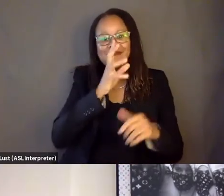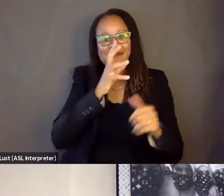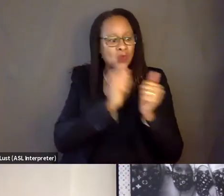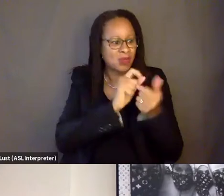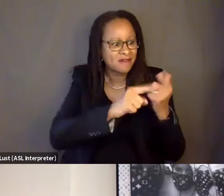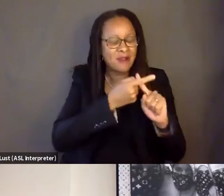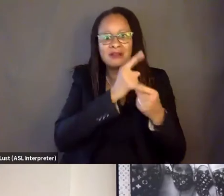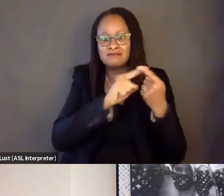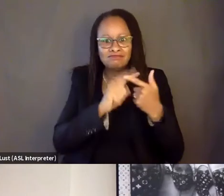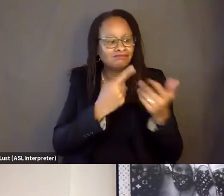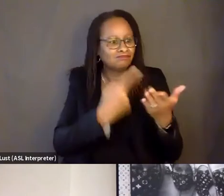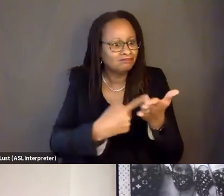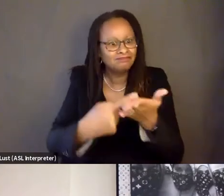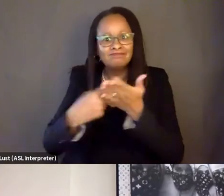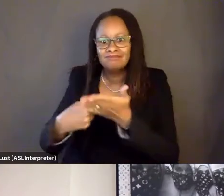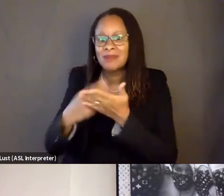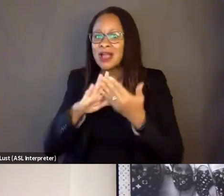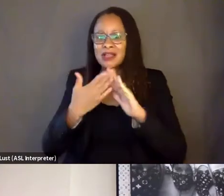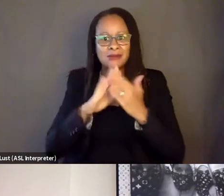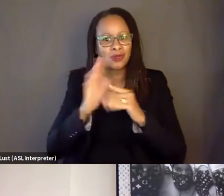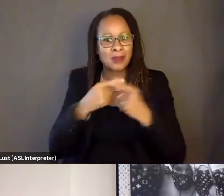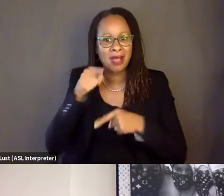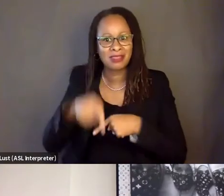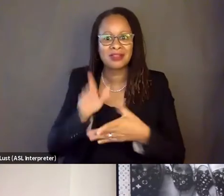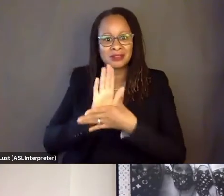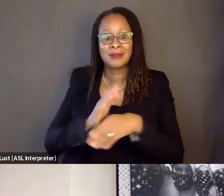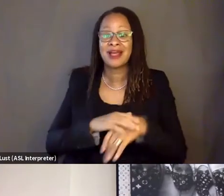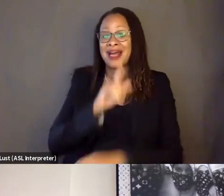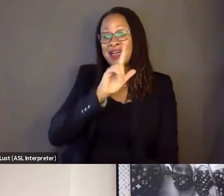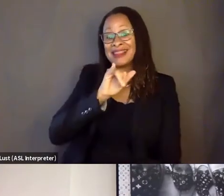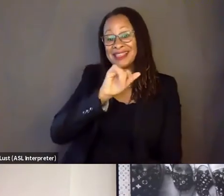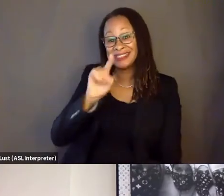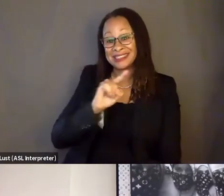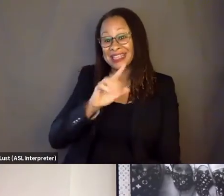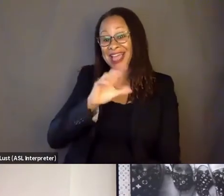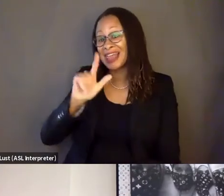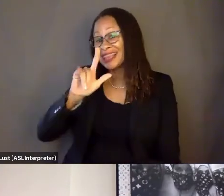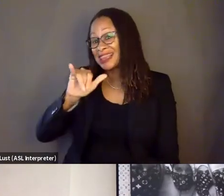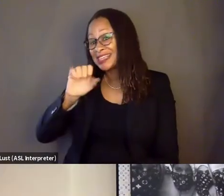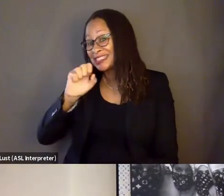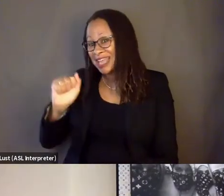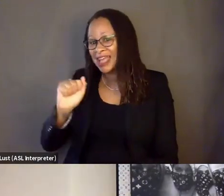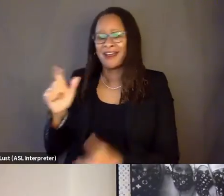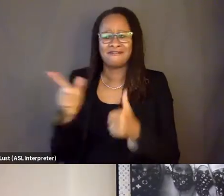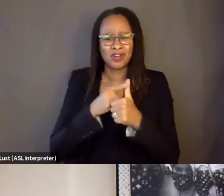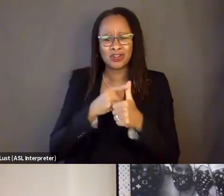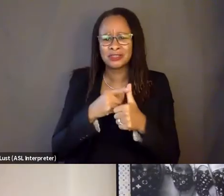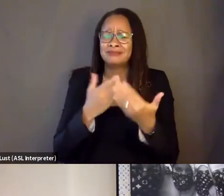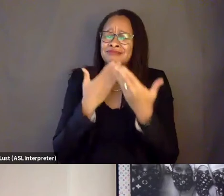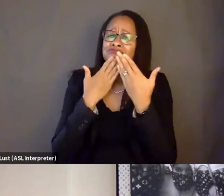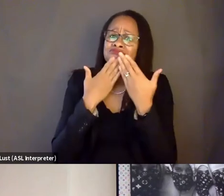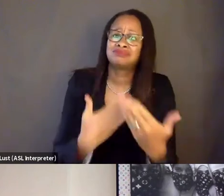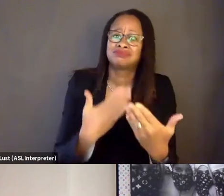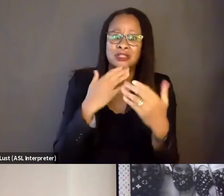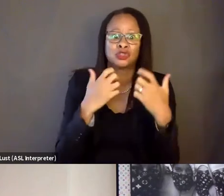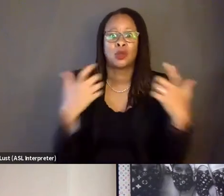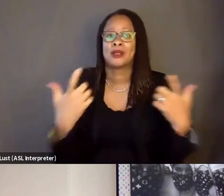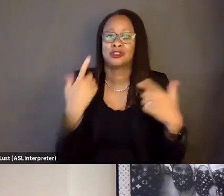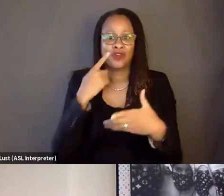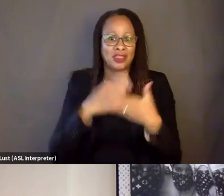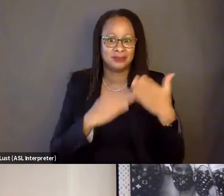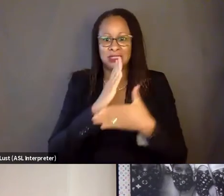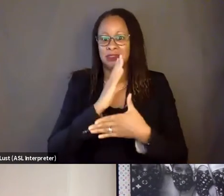friends and family and their communities about it. So Liz and Lisa, first things first, thank you so much for this piece of work that